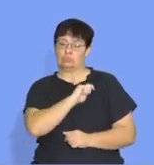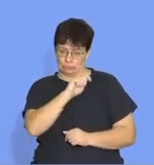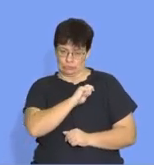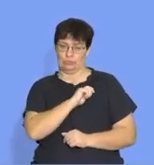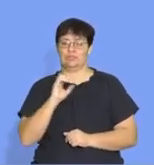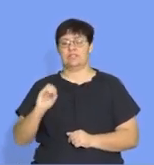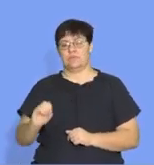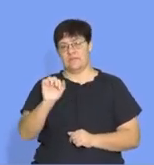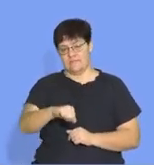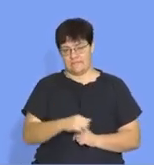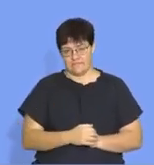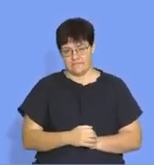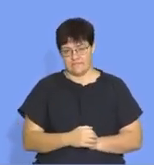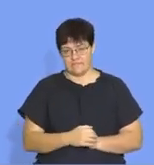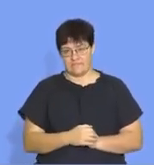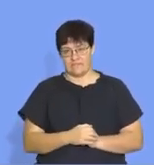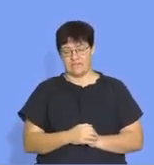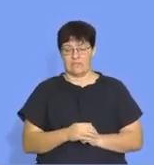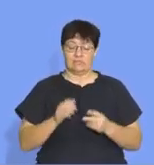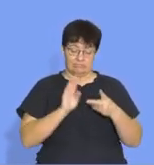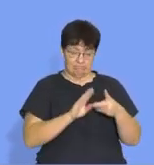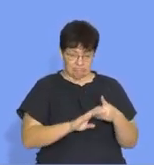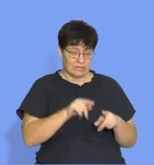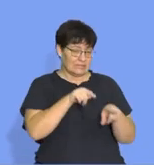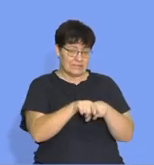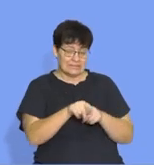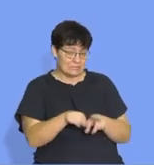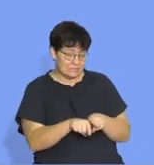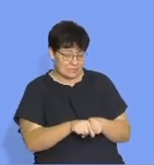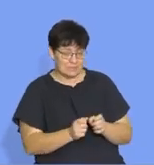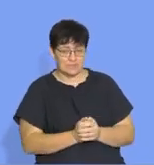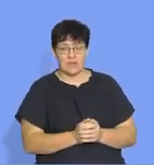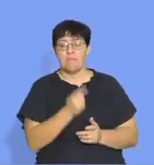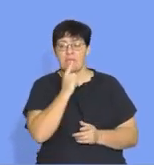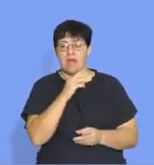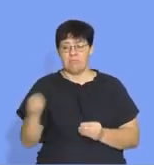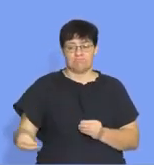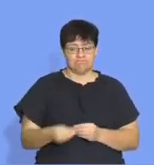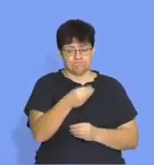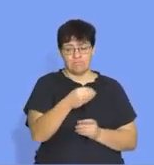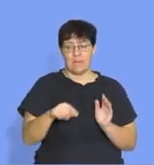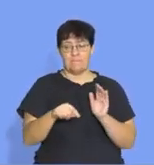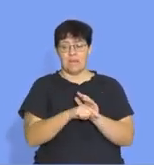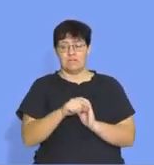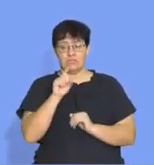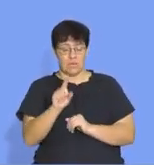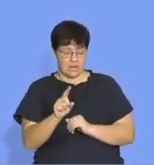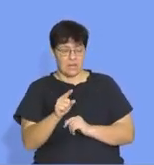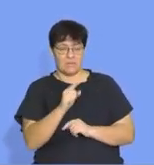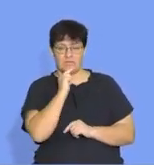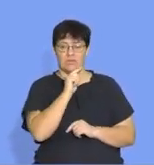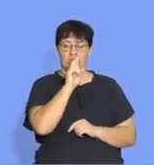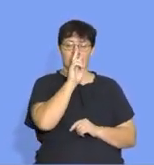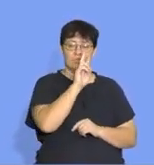0. To test this one quickly as well, if I substitute my minus 1, it will be 2 plus